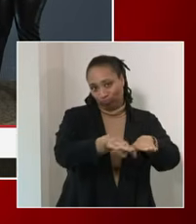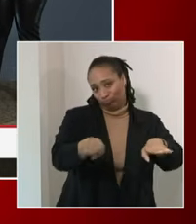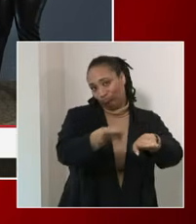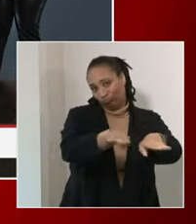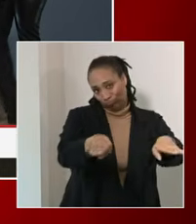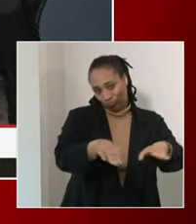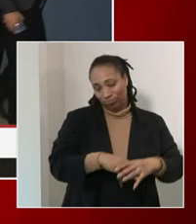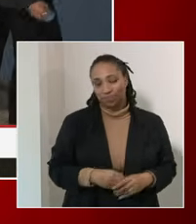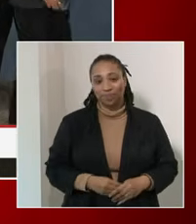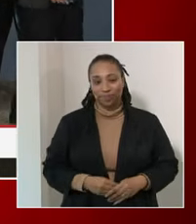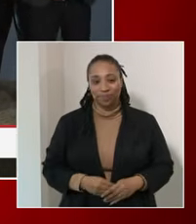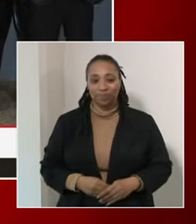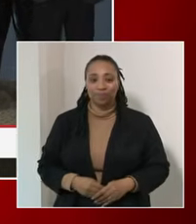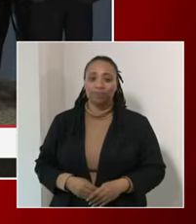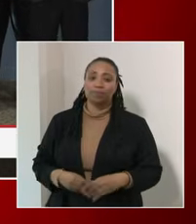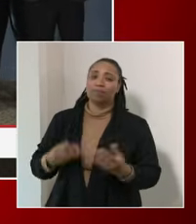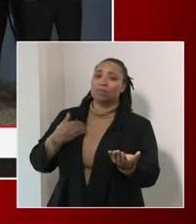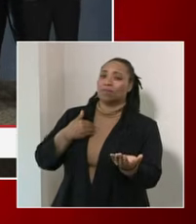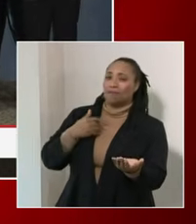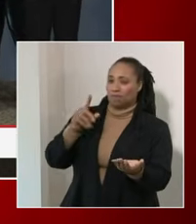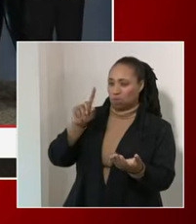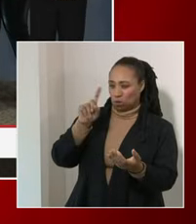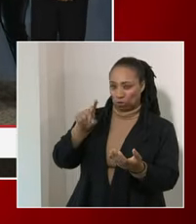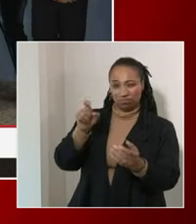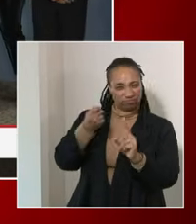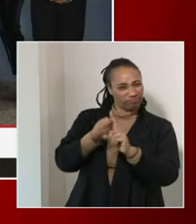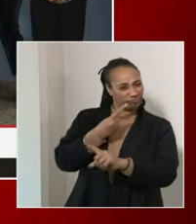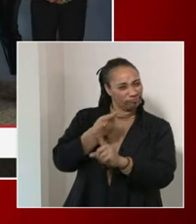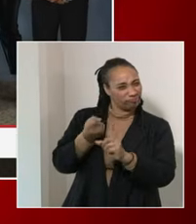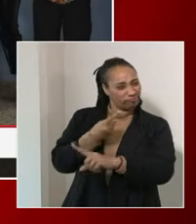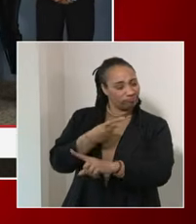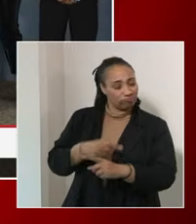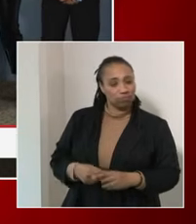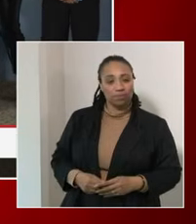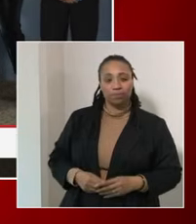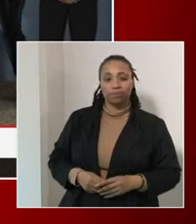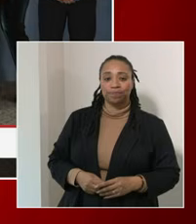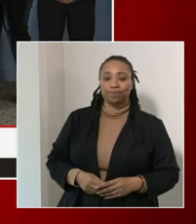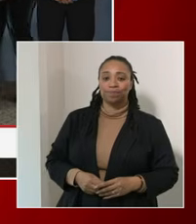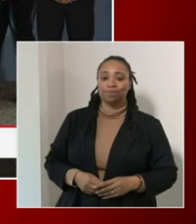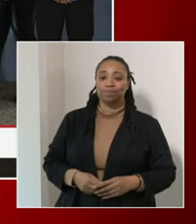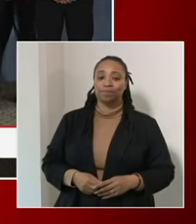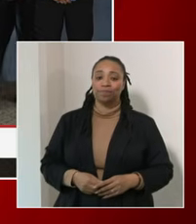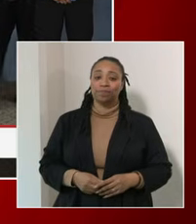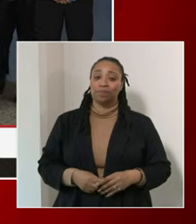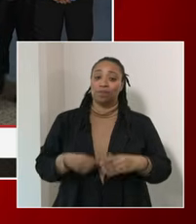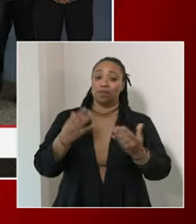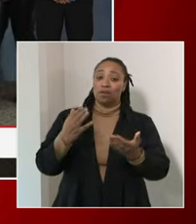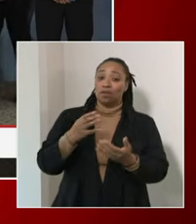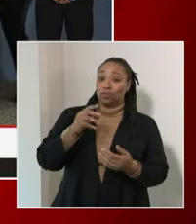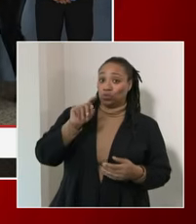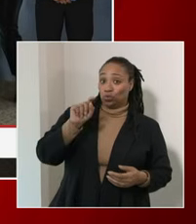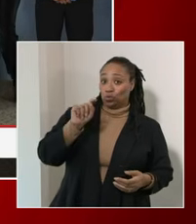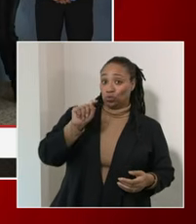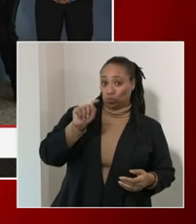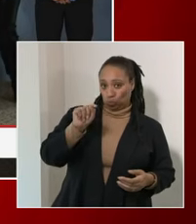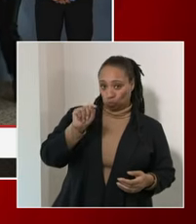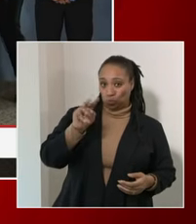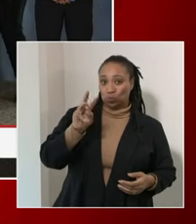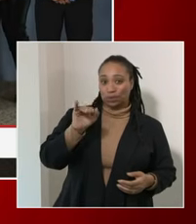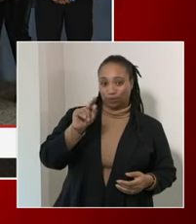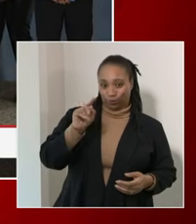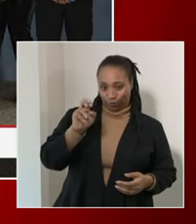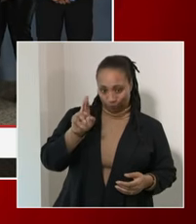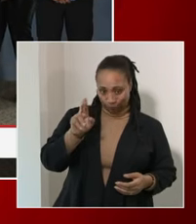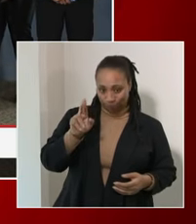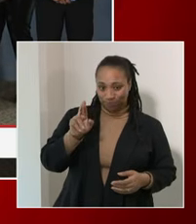Just a couple off-topic questions, if that's okay. First, I saw a tweet from a New York Times reporter with a seating chart for the Alfalfa Club dinner